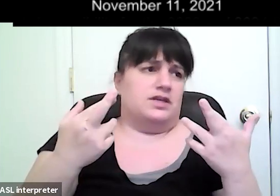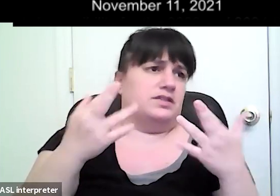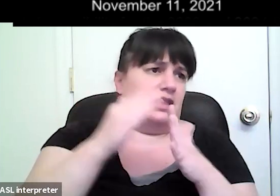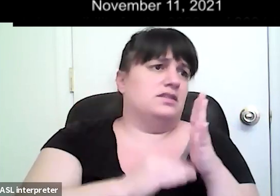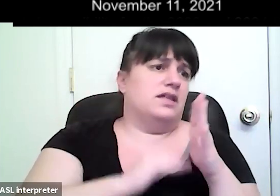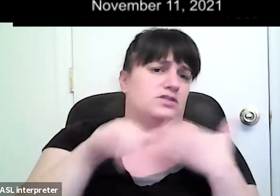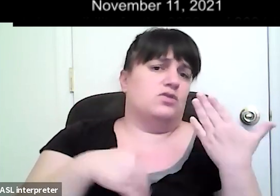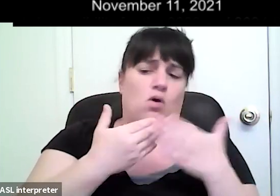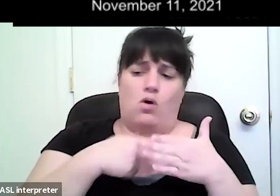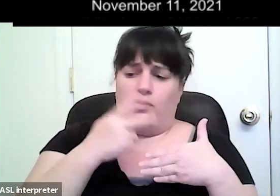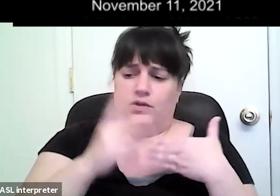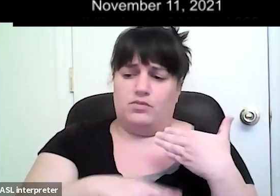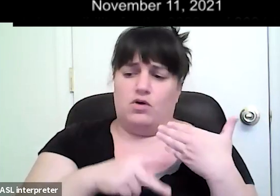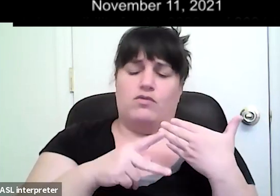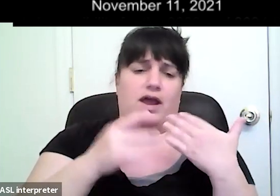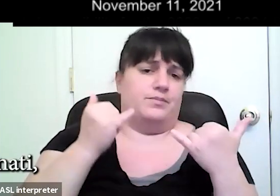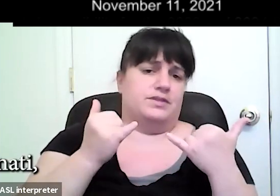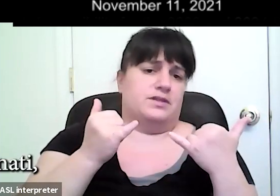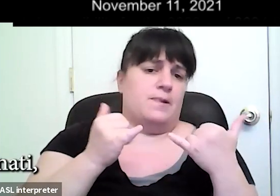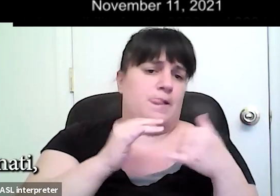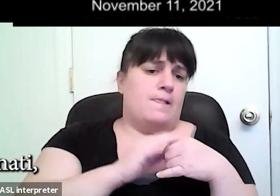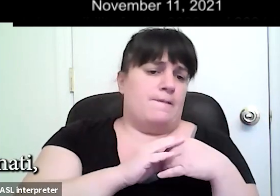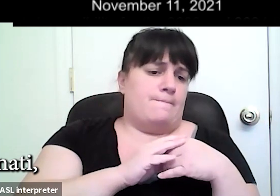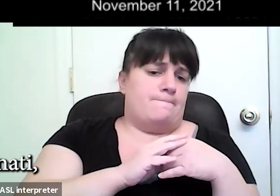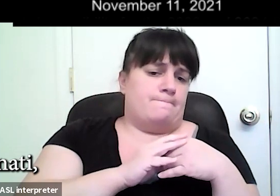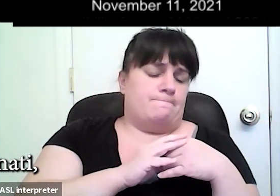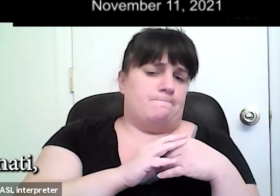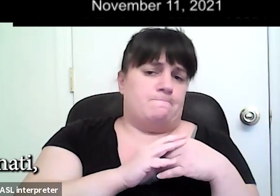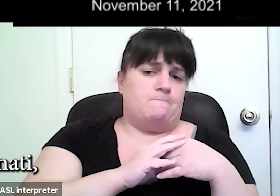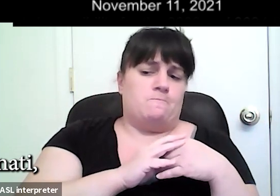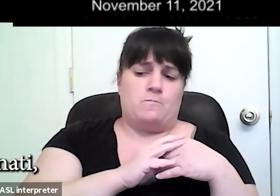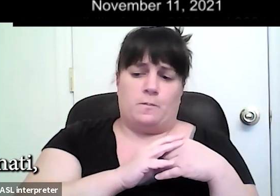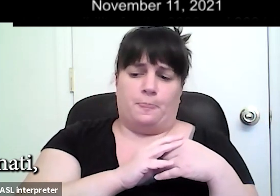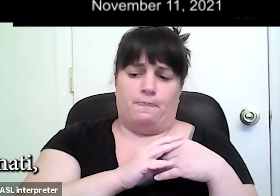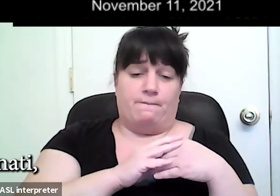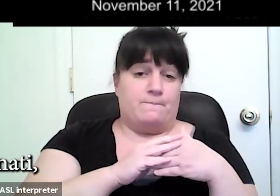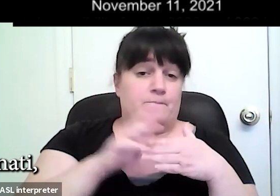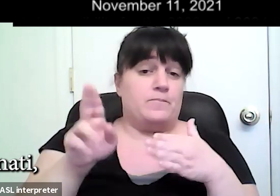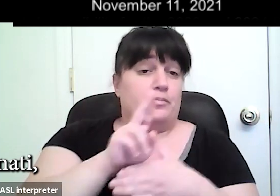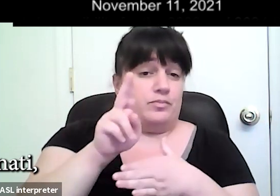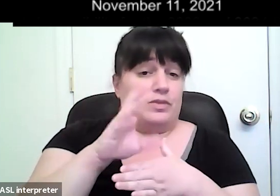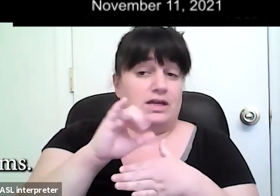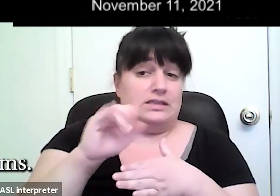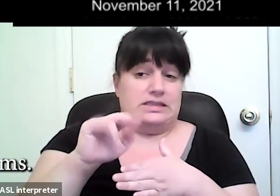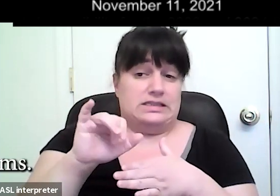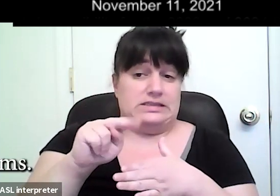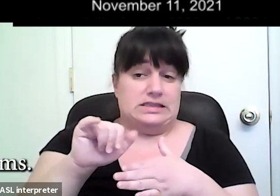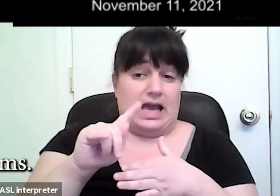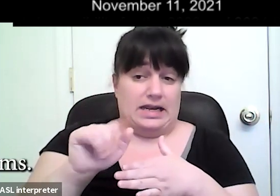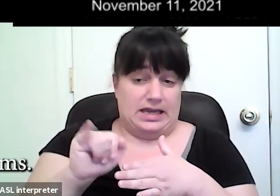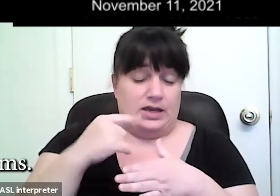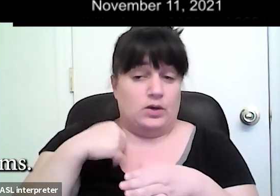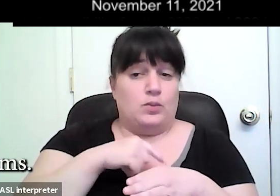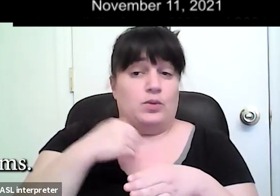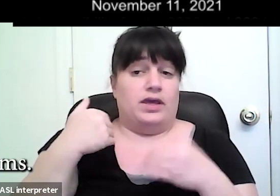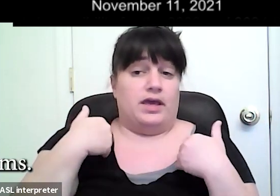all of the programs that are currently existing. So, and so at the University of Cincinnati, we have